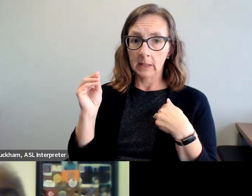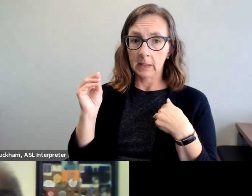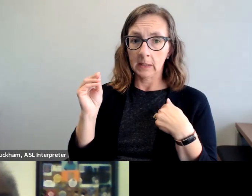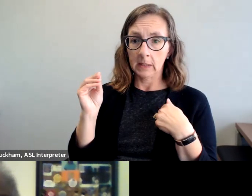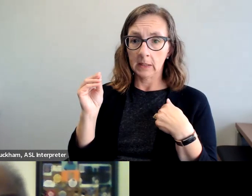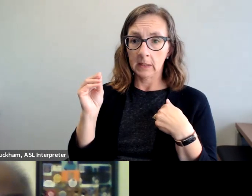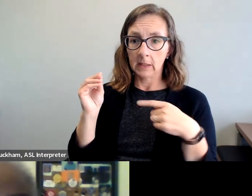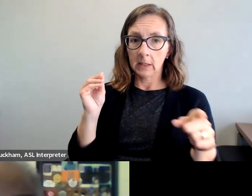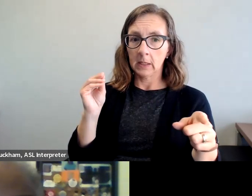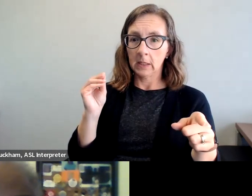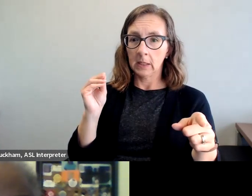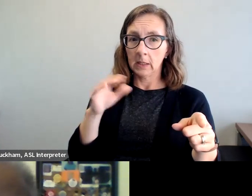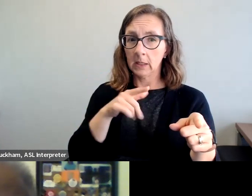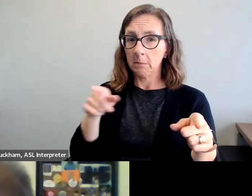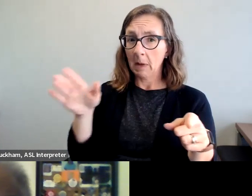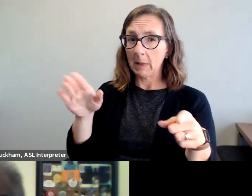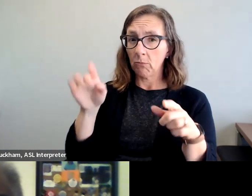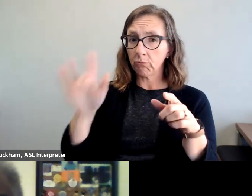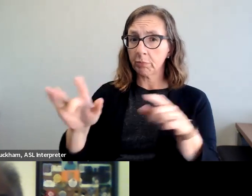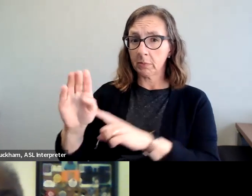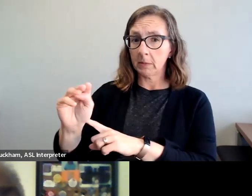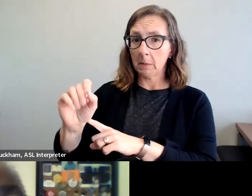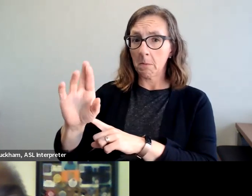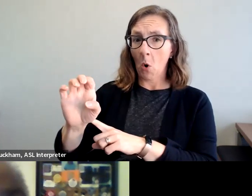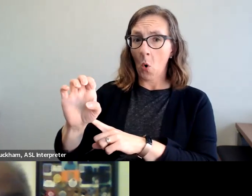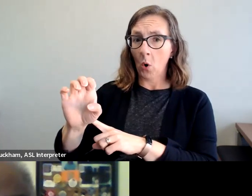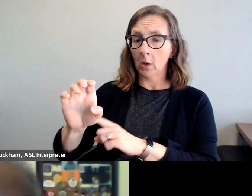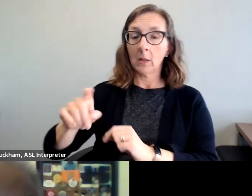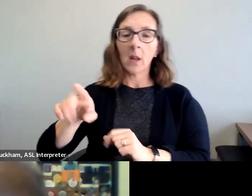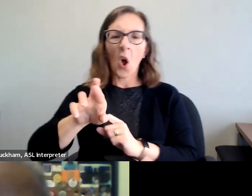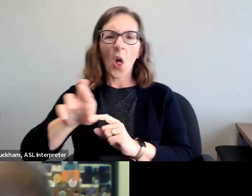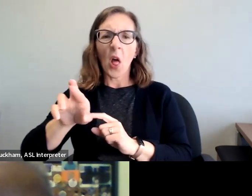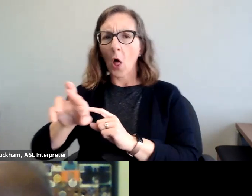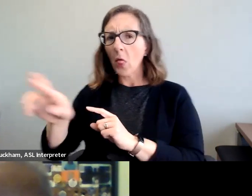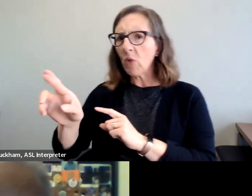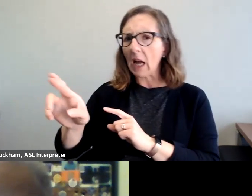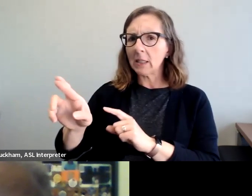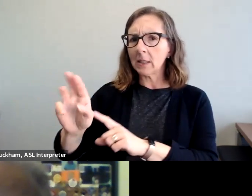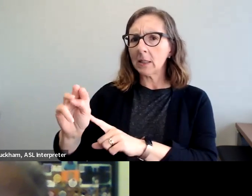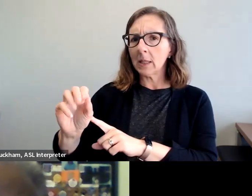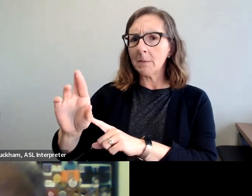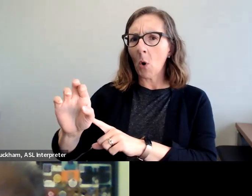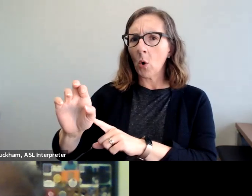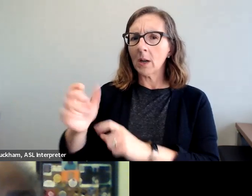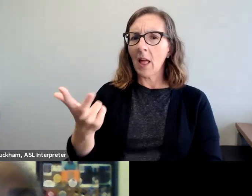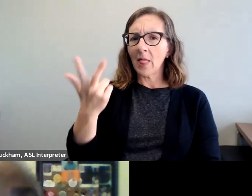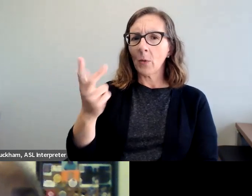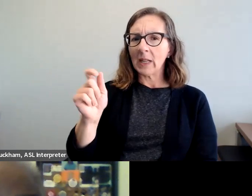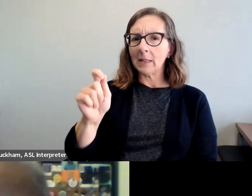more. Does she have more options? On the right of your screen, there should be a more. Sometimes it's 3